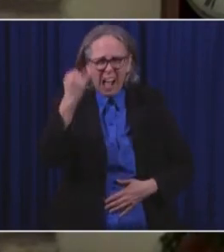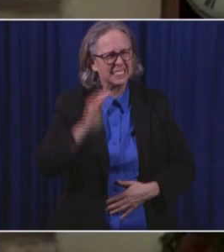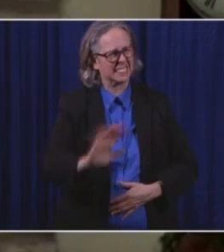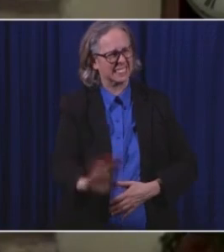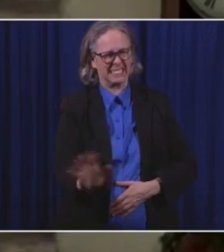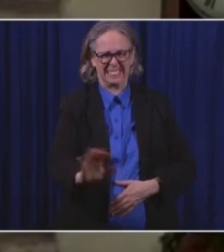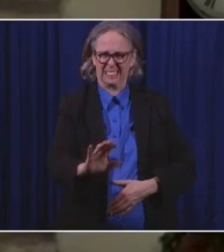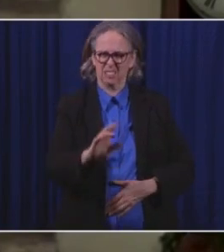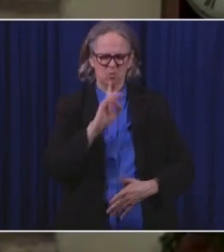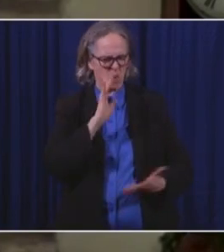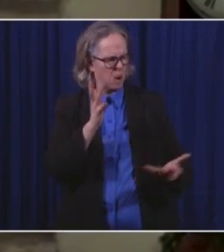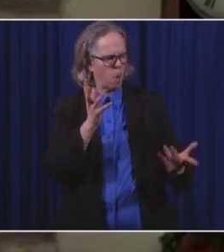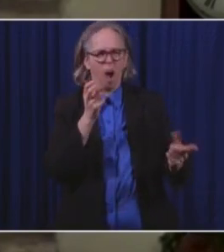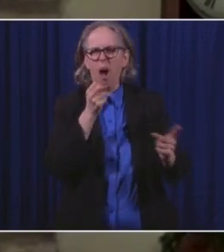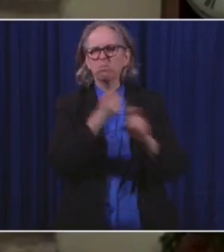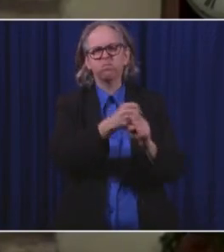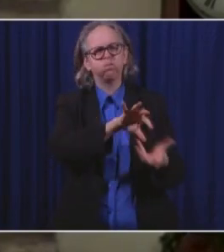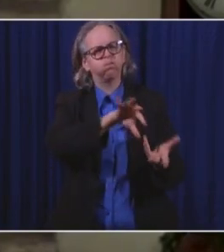that.